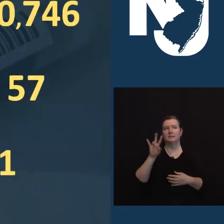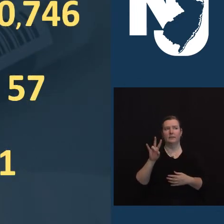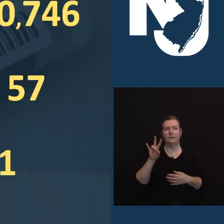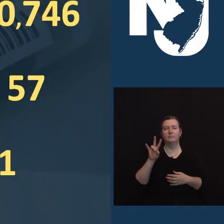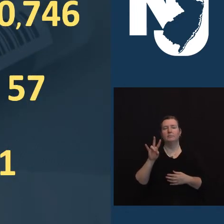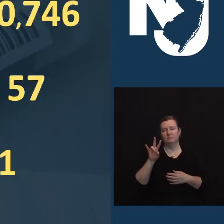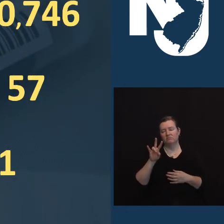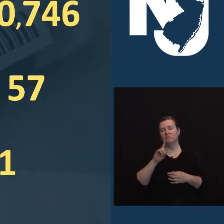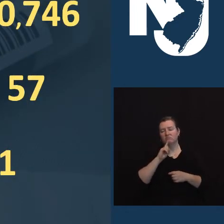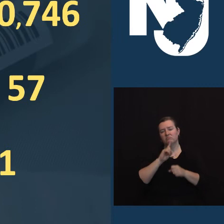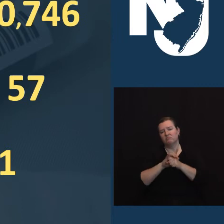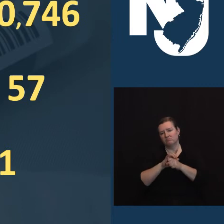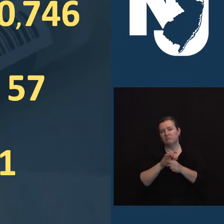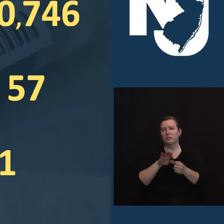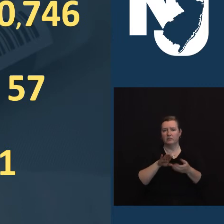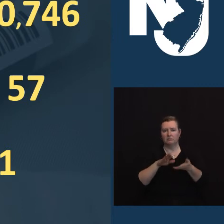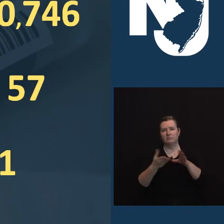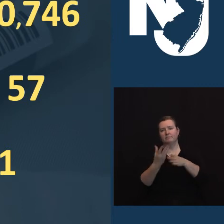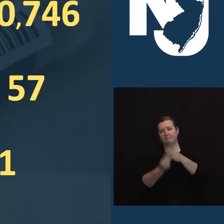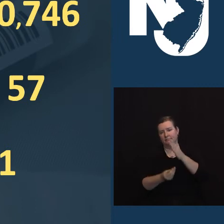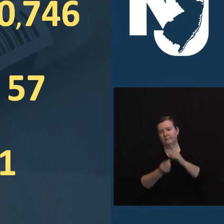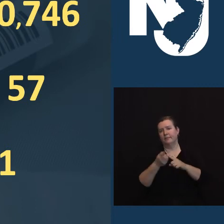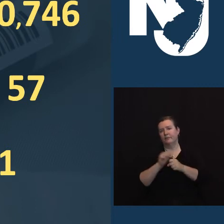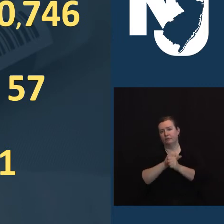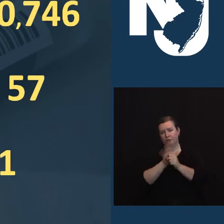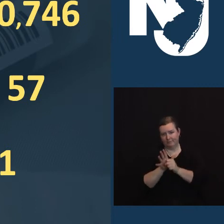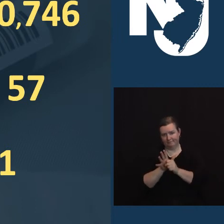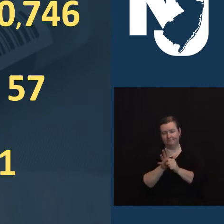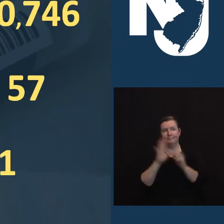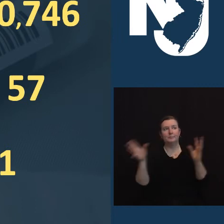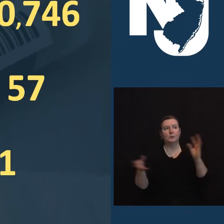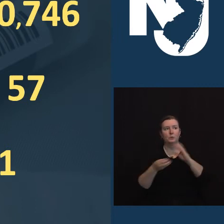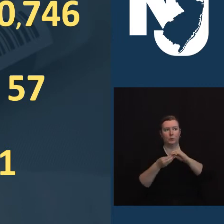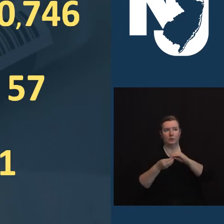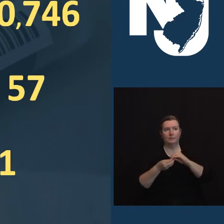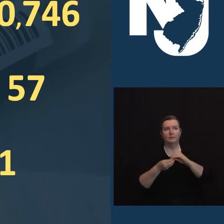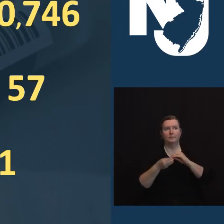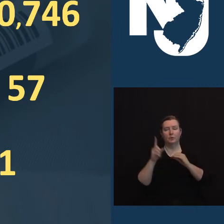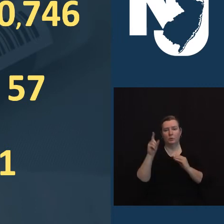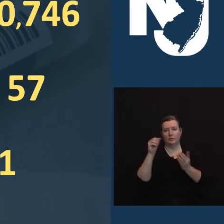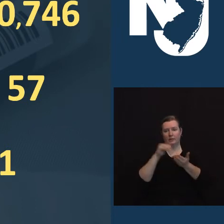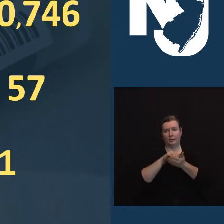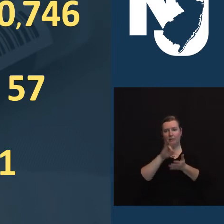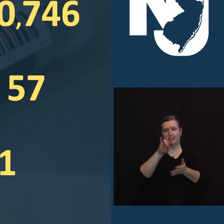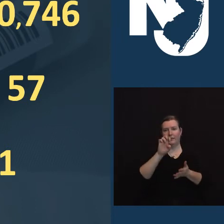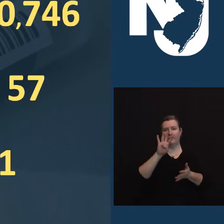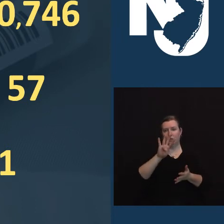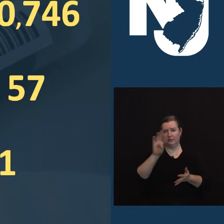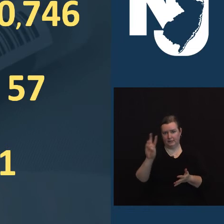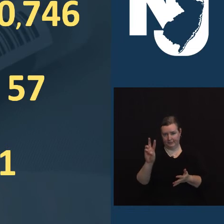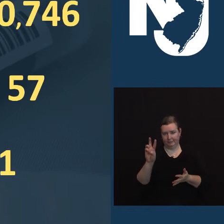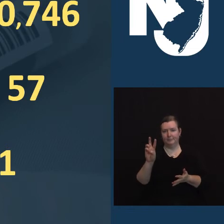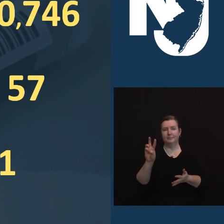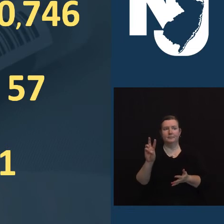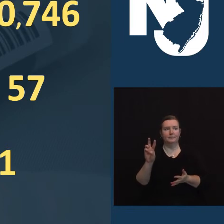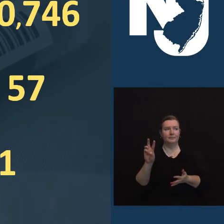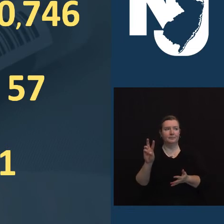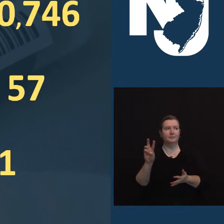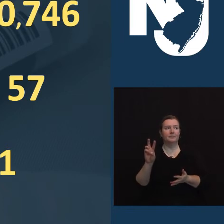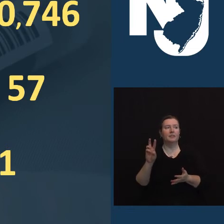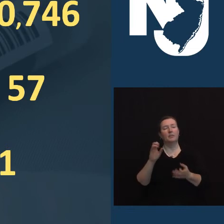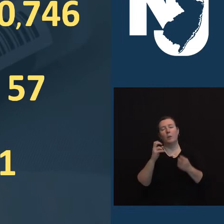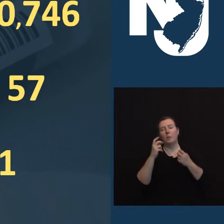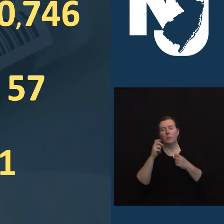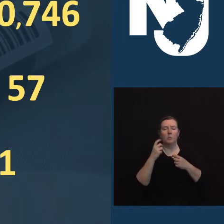deaths today, bringing the total confirmed to 20,746, and the number of probable deaths has been adjusted